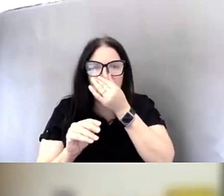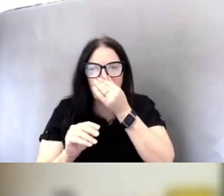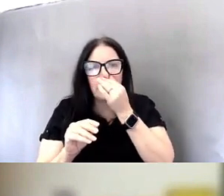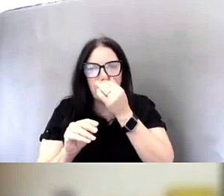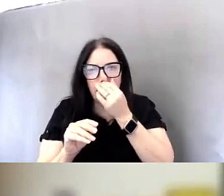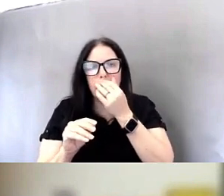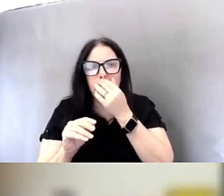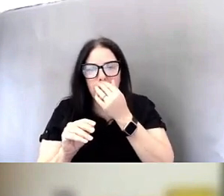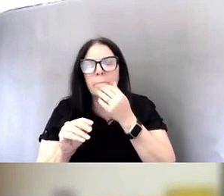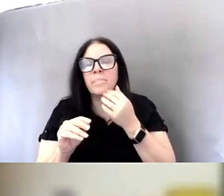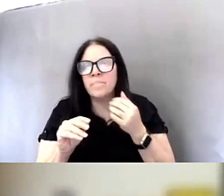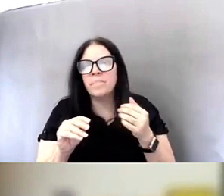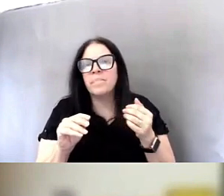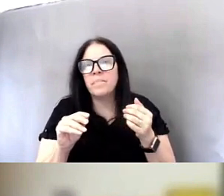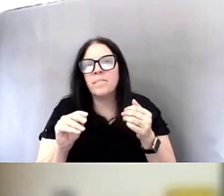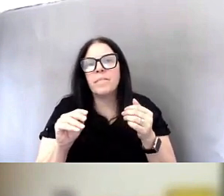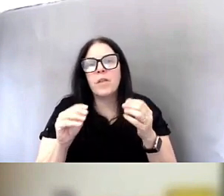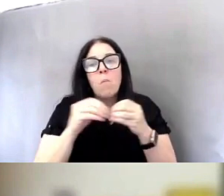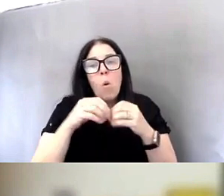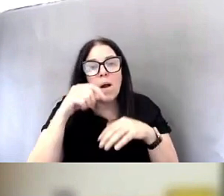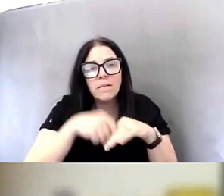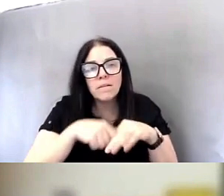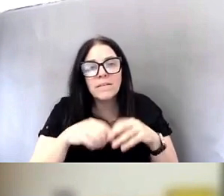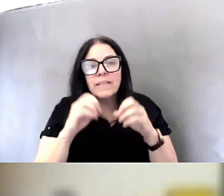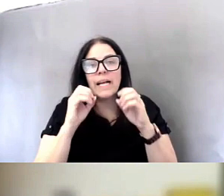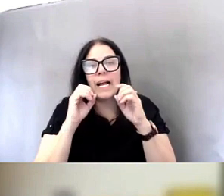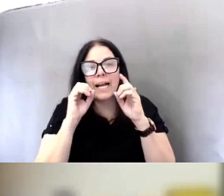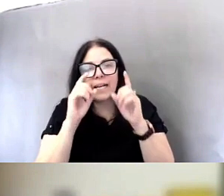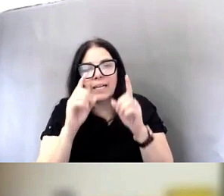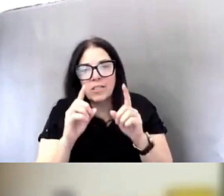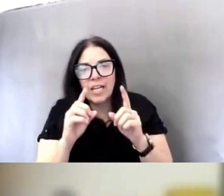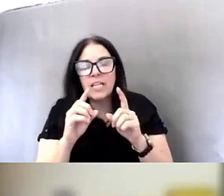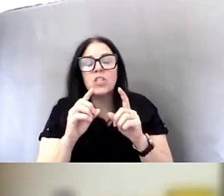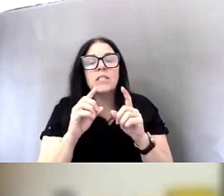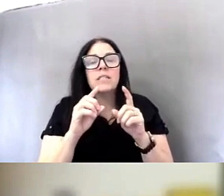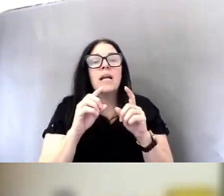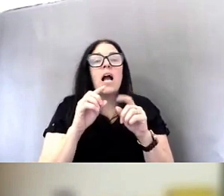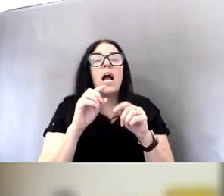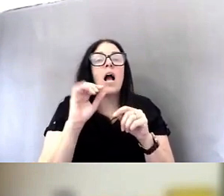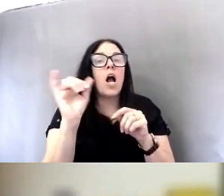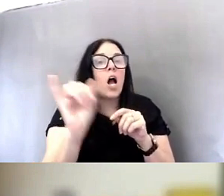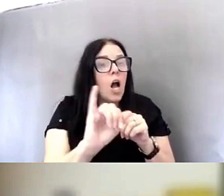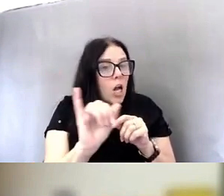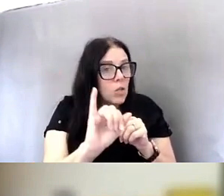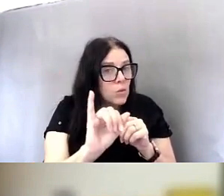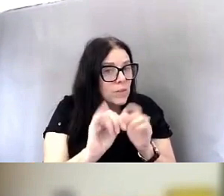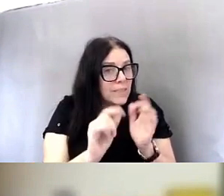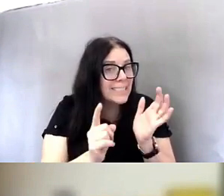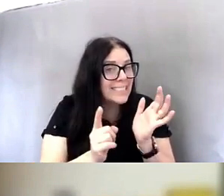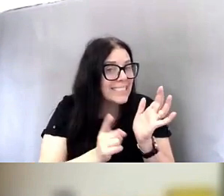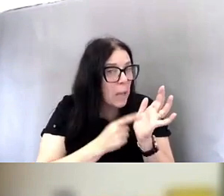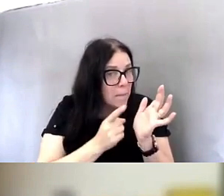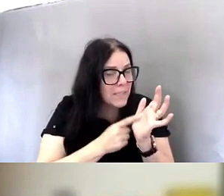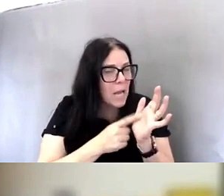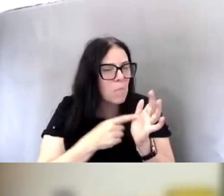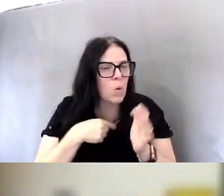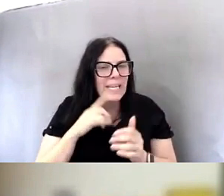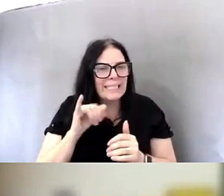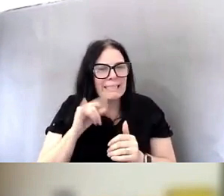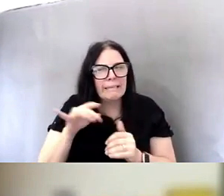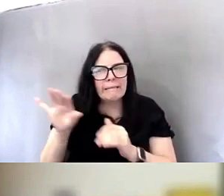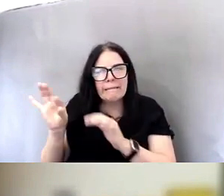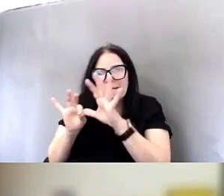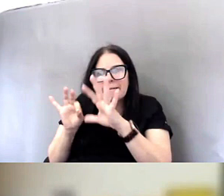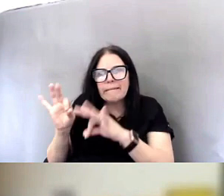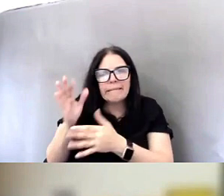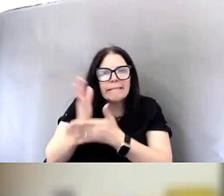in further education or employment. And sometimes, if we could, including some innovative